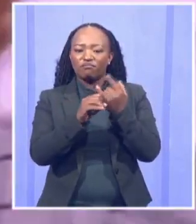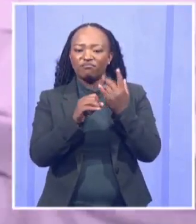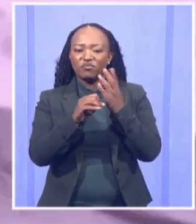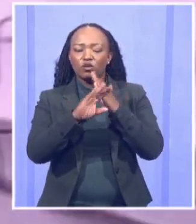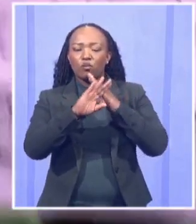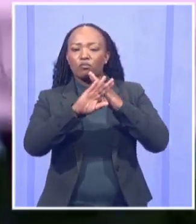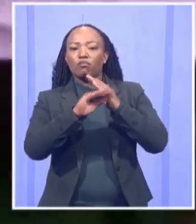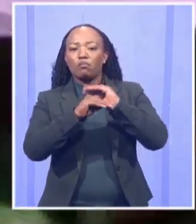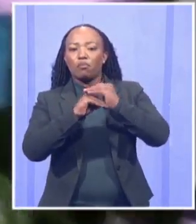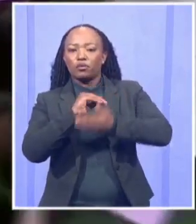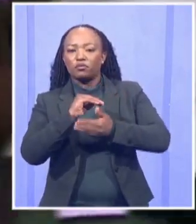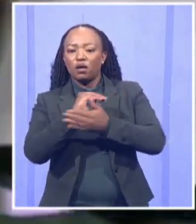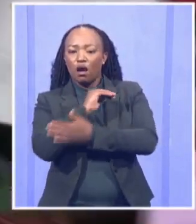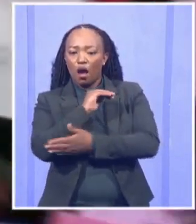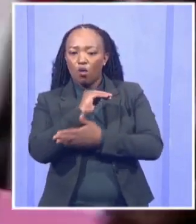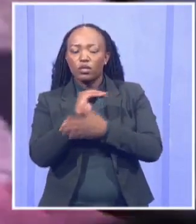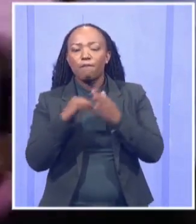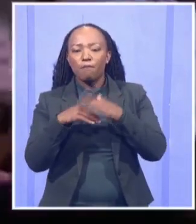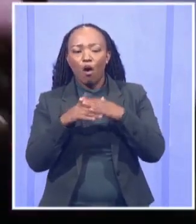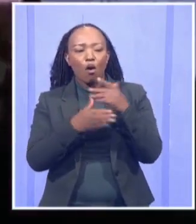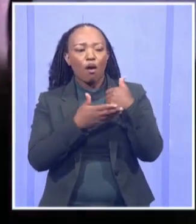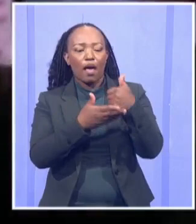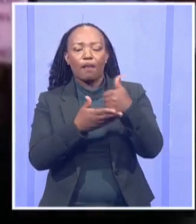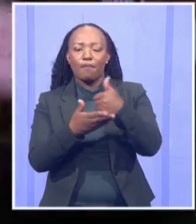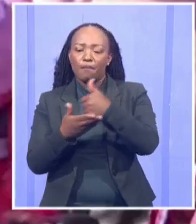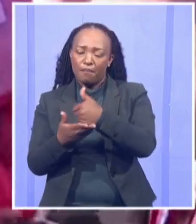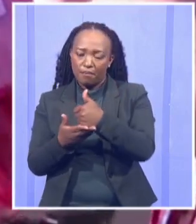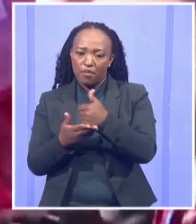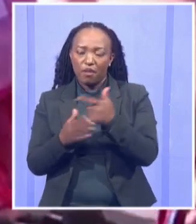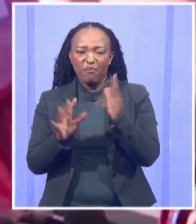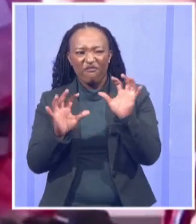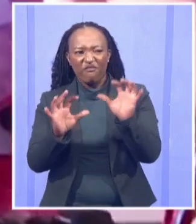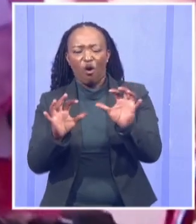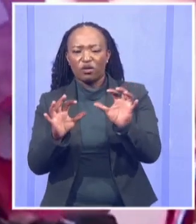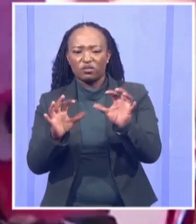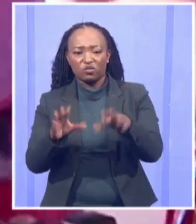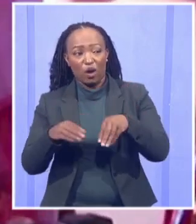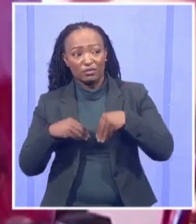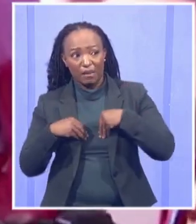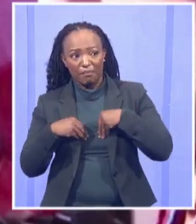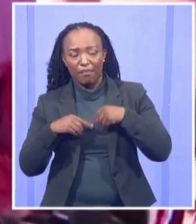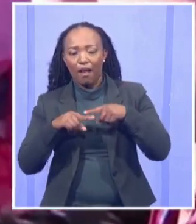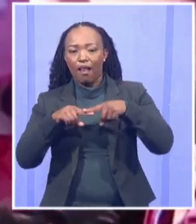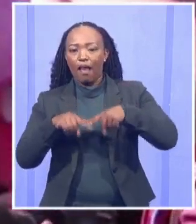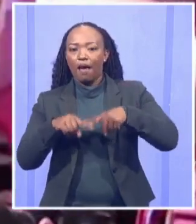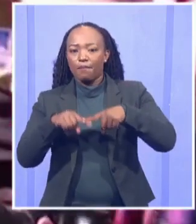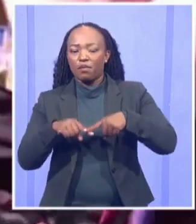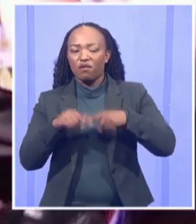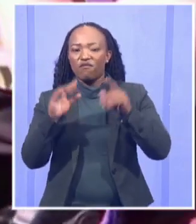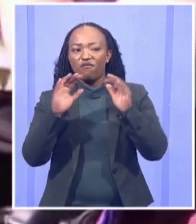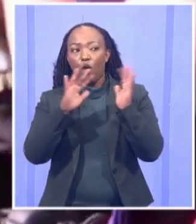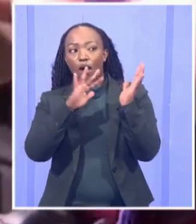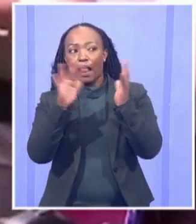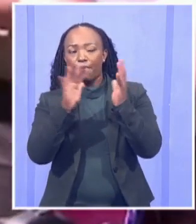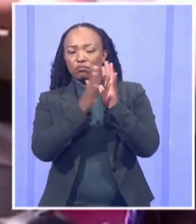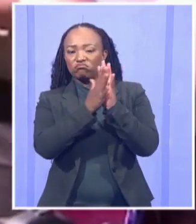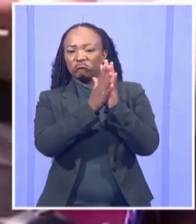richer countries to give more help, but without being forced to accept liability for climate-induced damages.